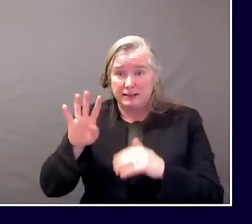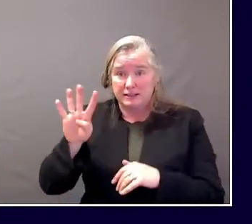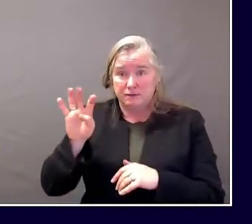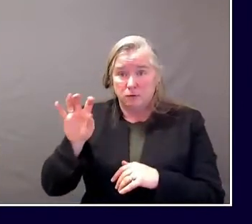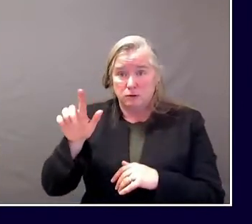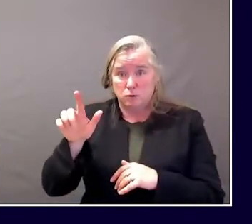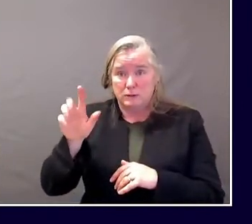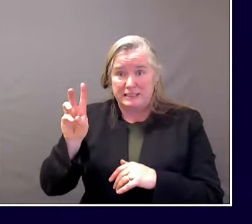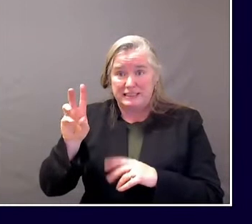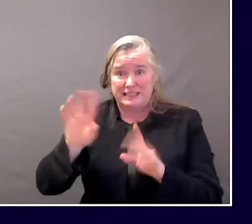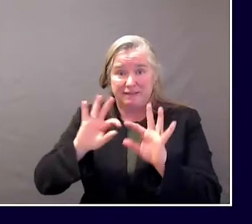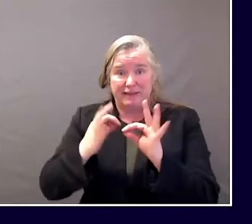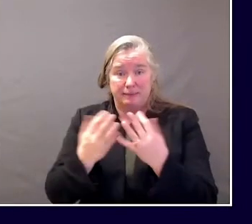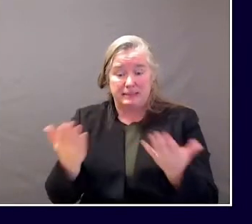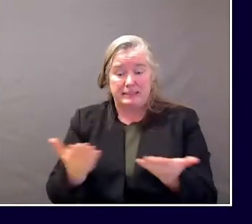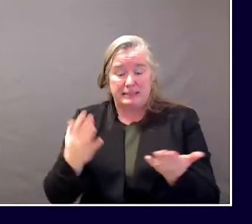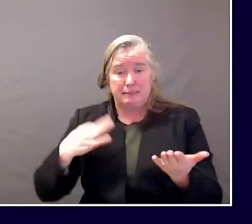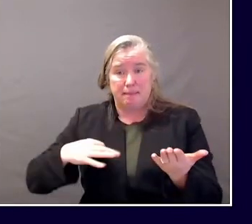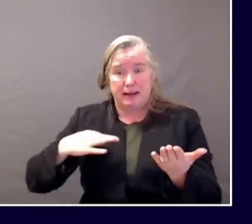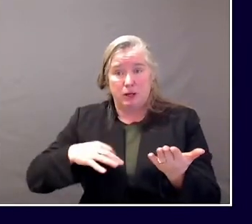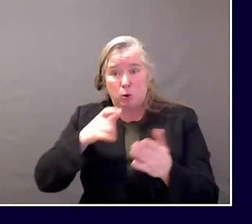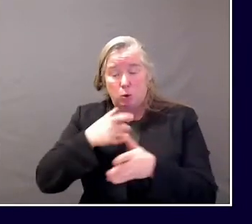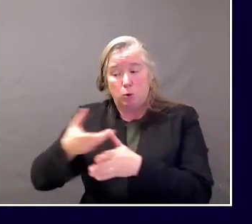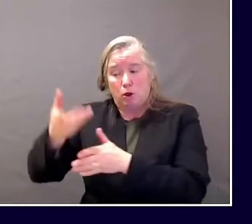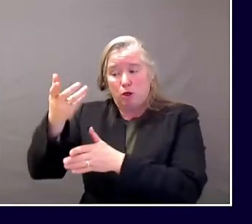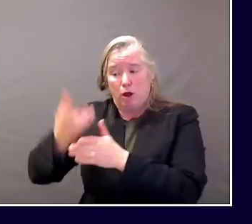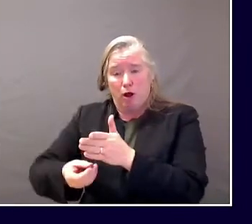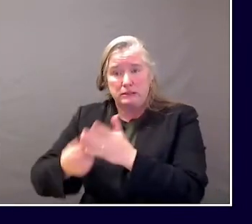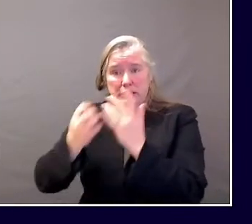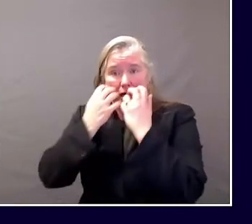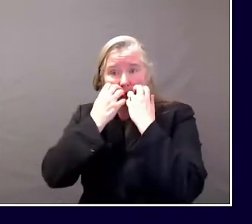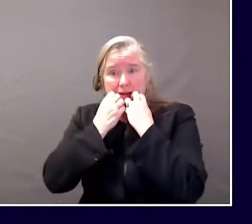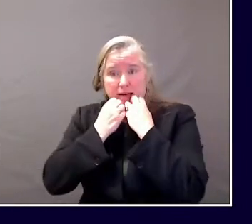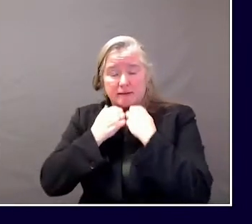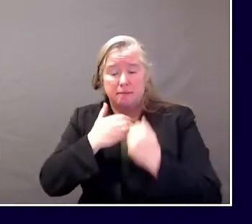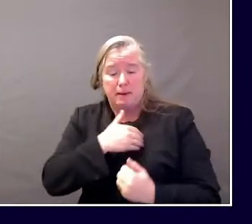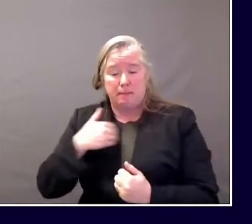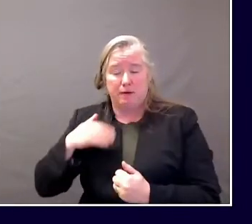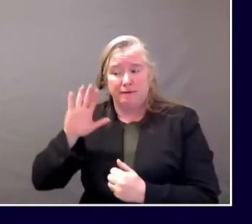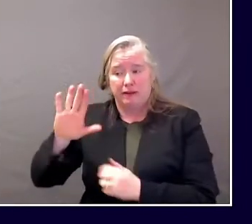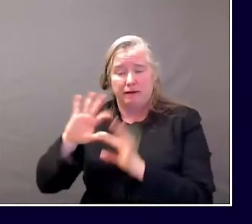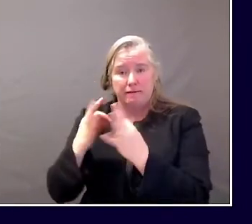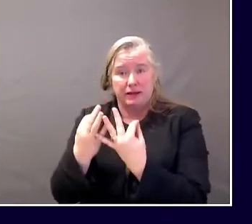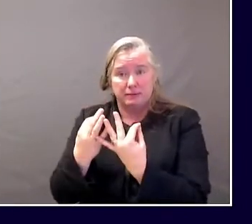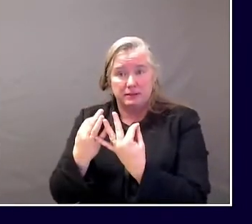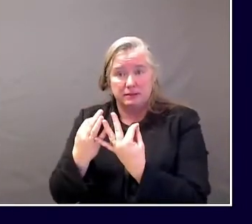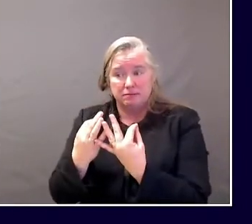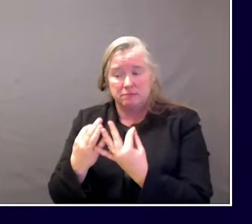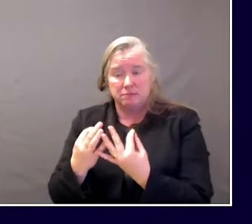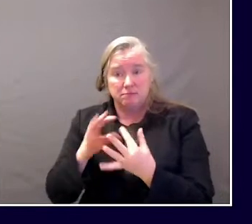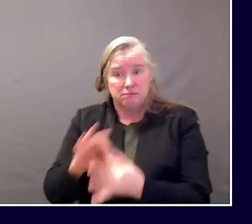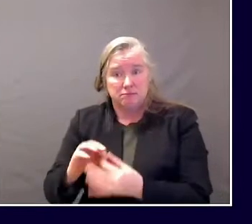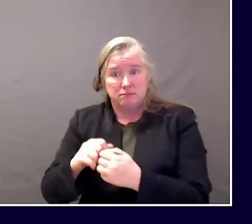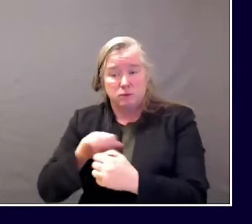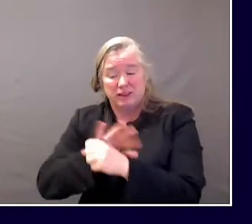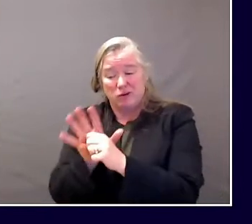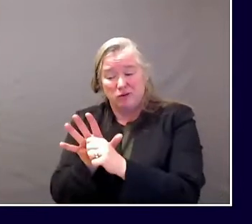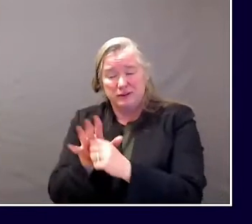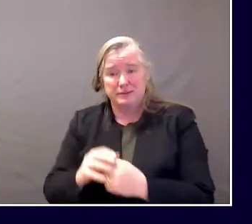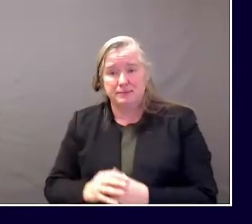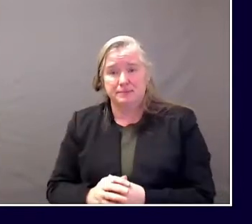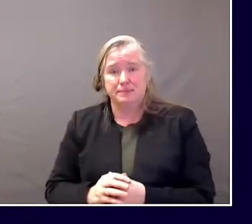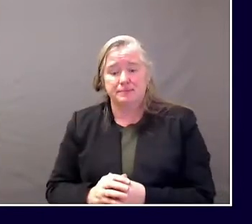who have lost a loved one in the past year, in the past 9 months to COVID-19. There are over